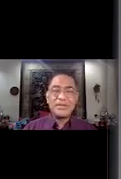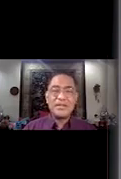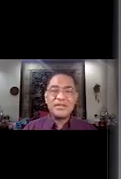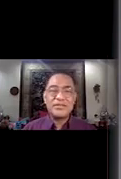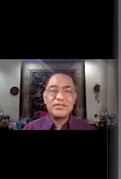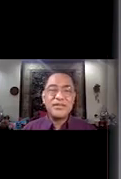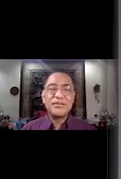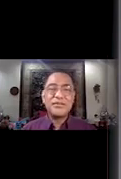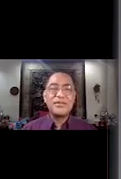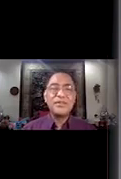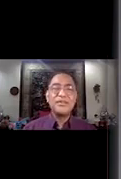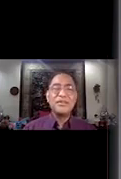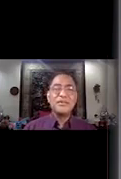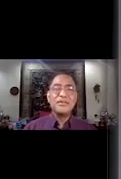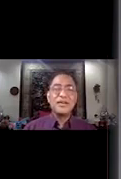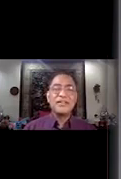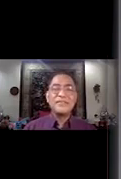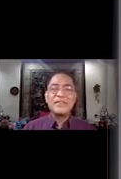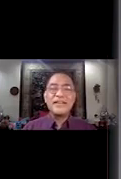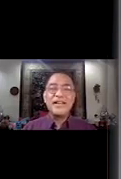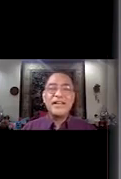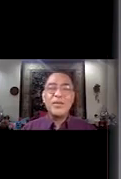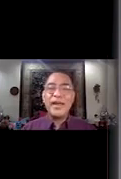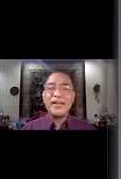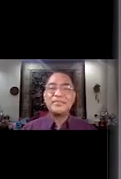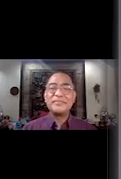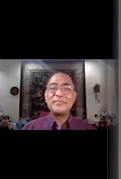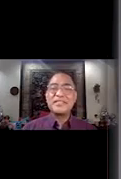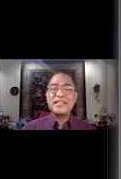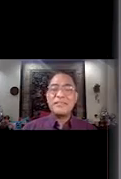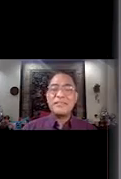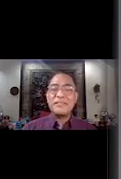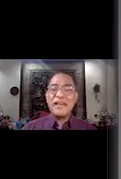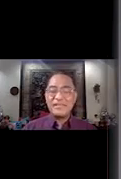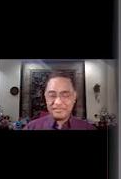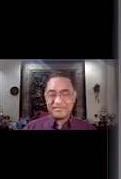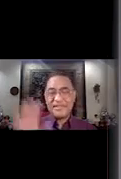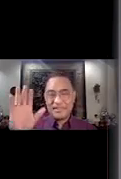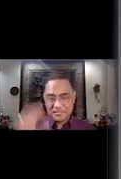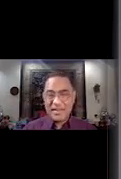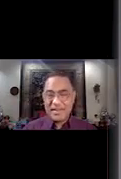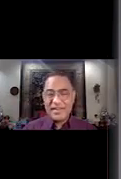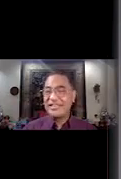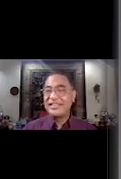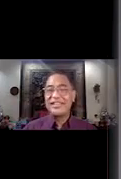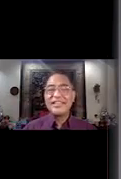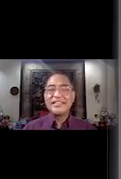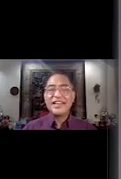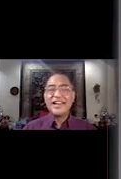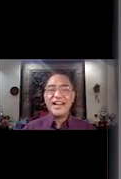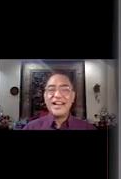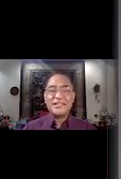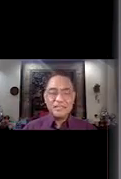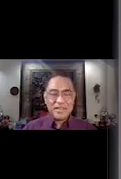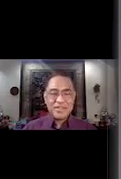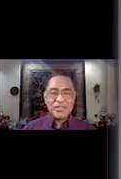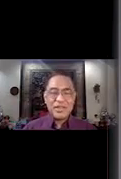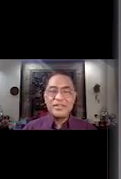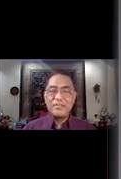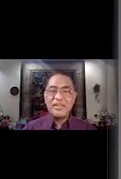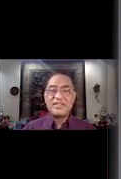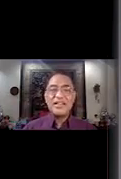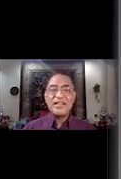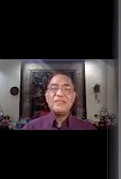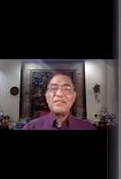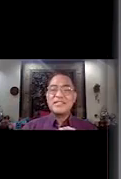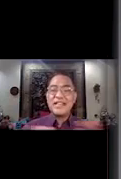pinakamatanda dito sa inyo? All right? Anyway, Miss Tapia, Meli Tagasa, may she rest in